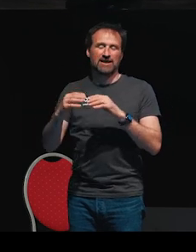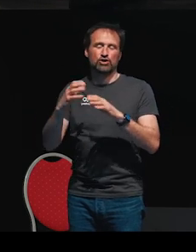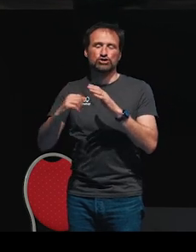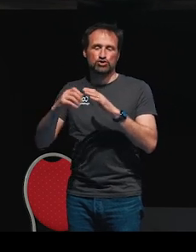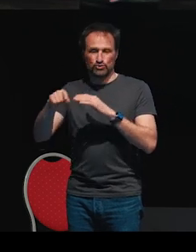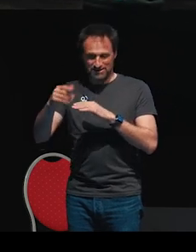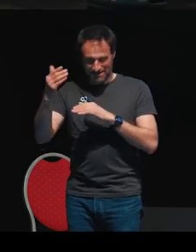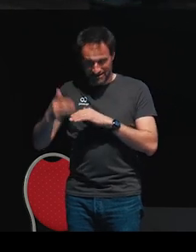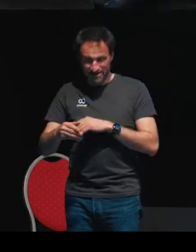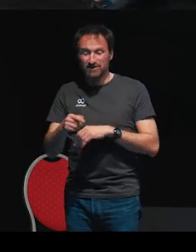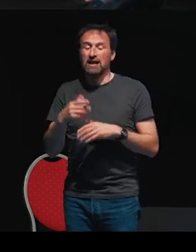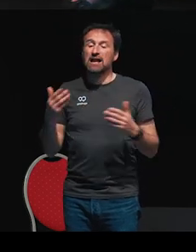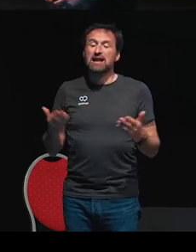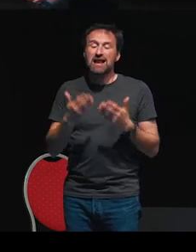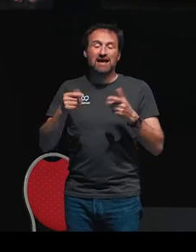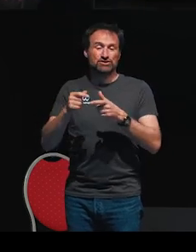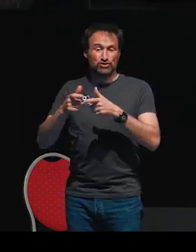keep your code dry.